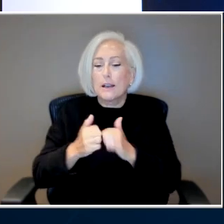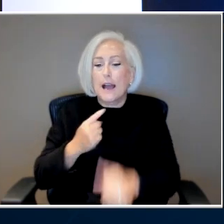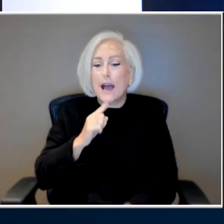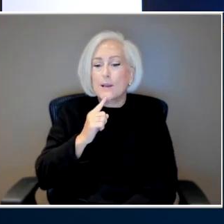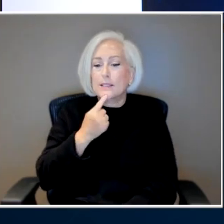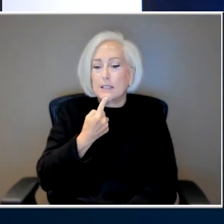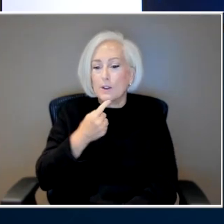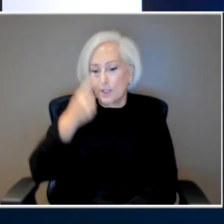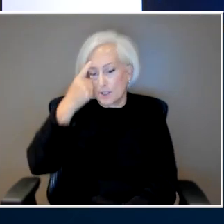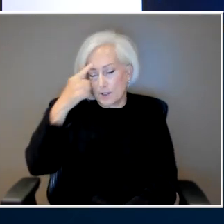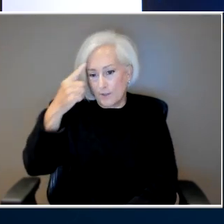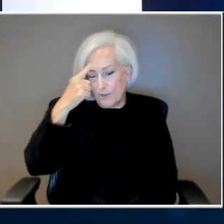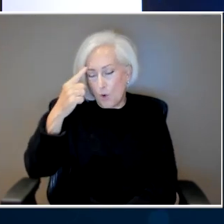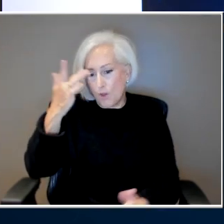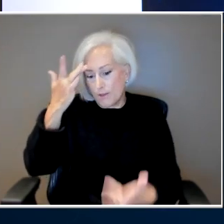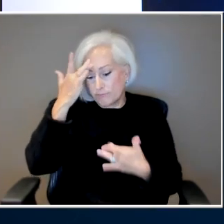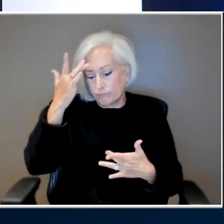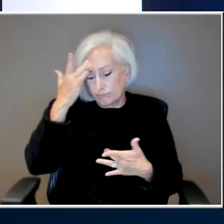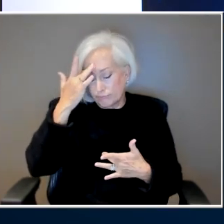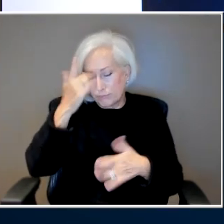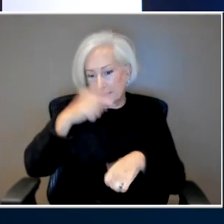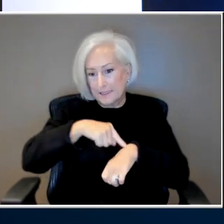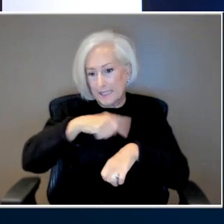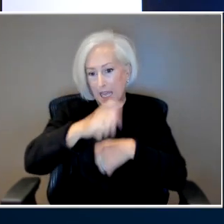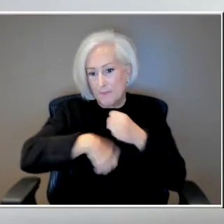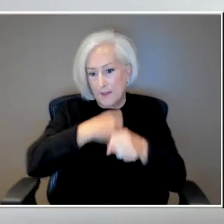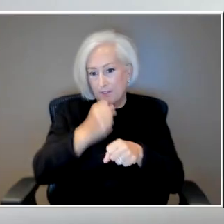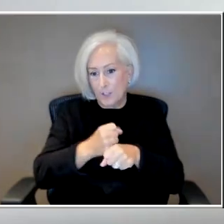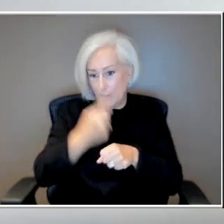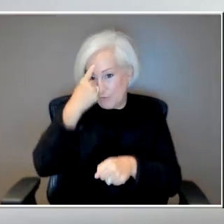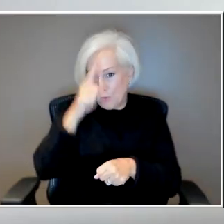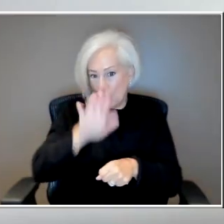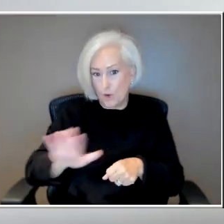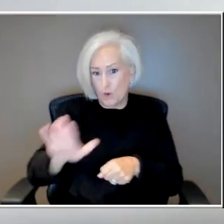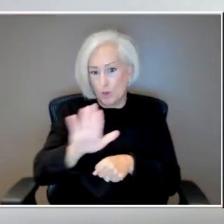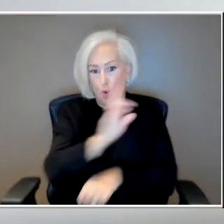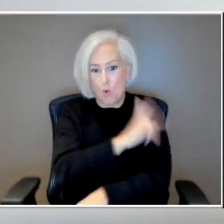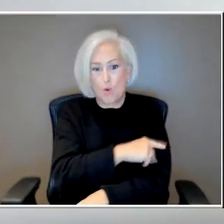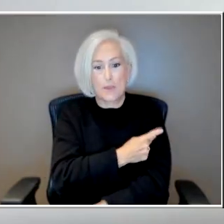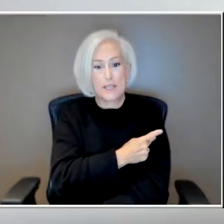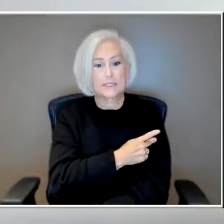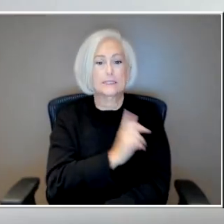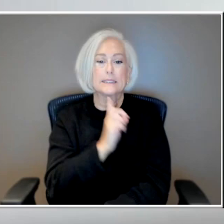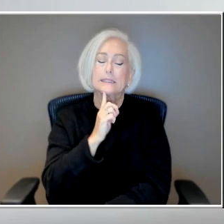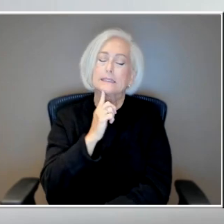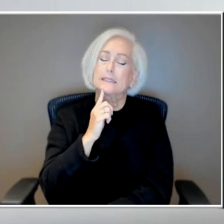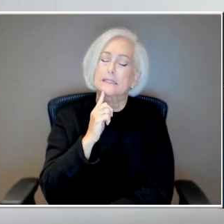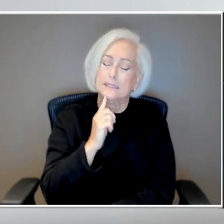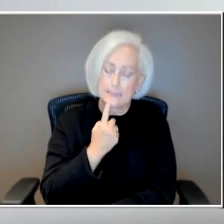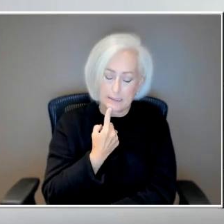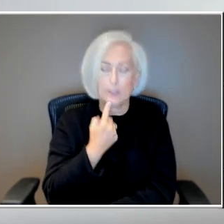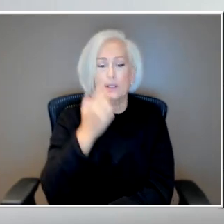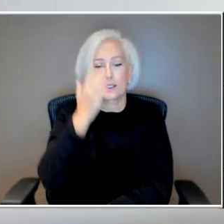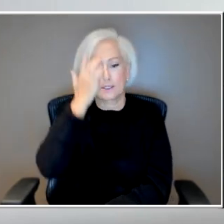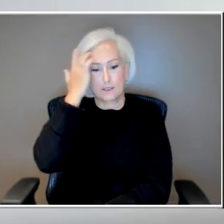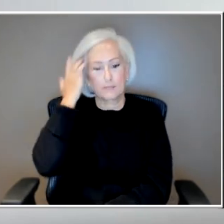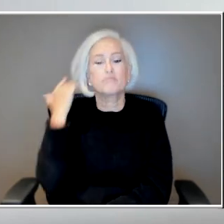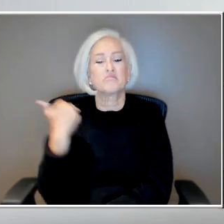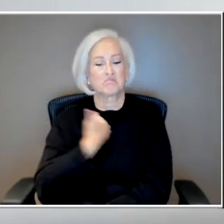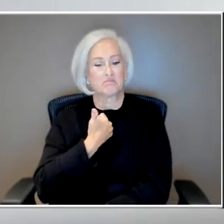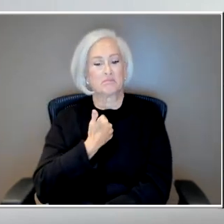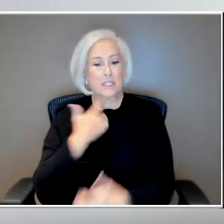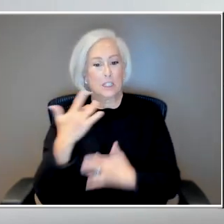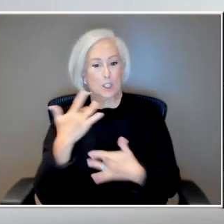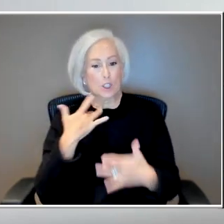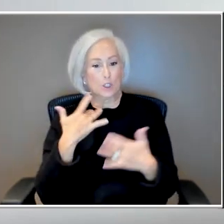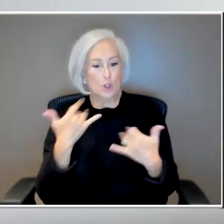see? It's very serious. And I have to say, Steve, I've been very concerned this year. I